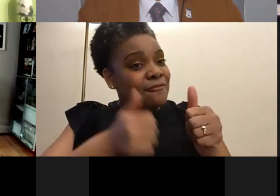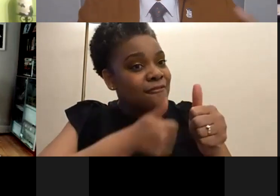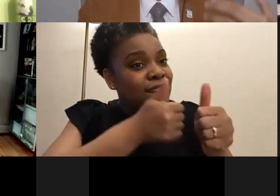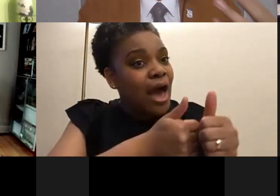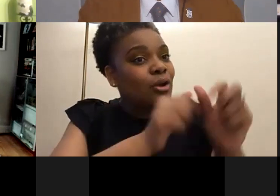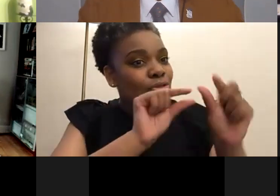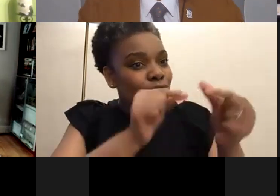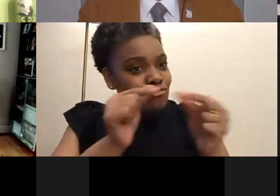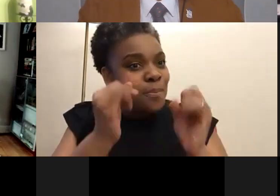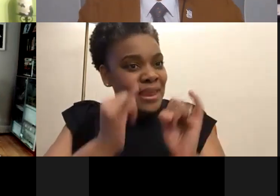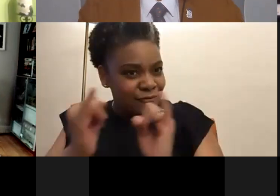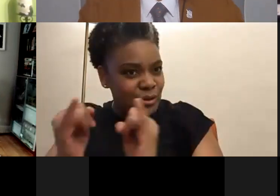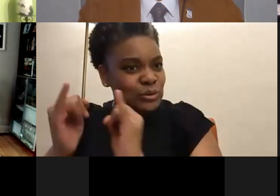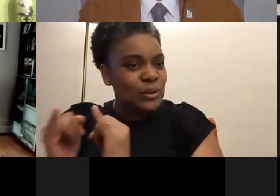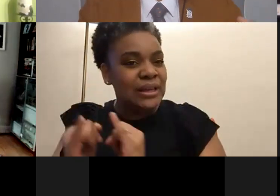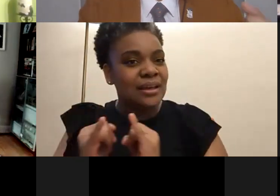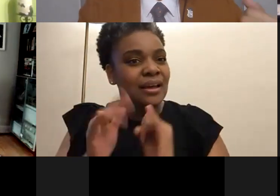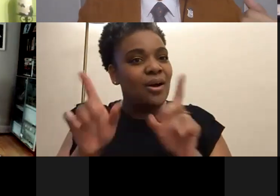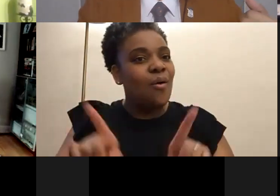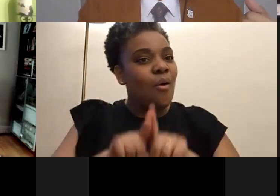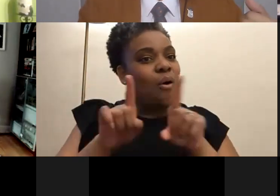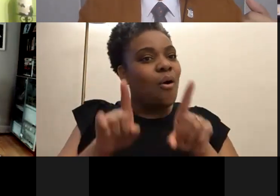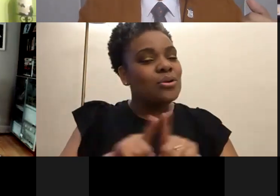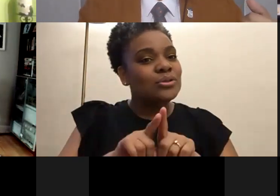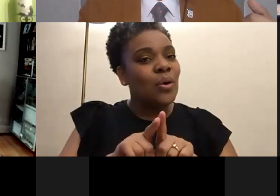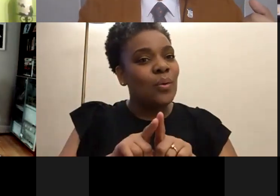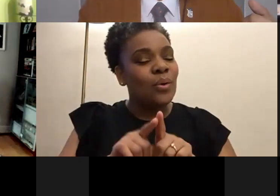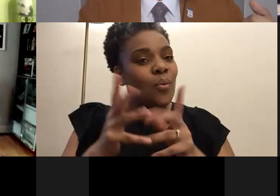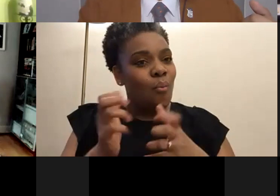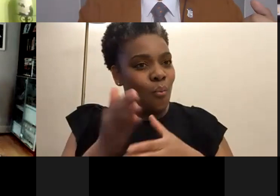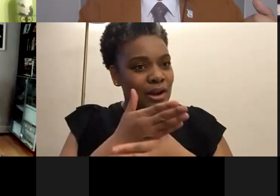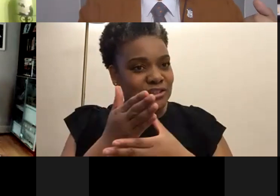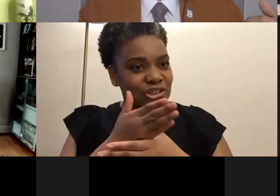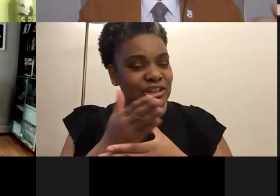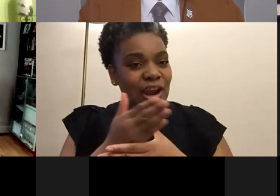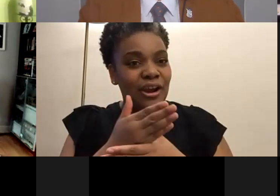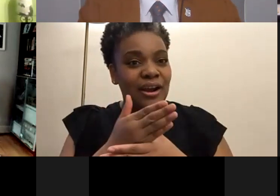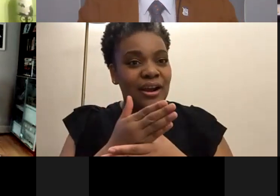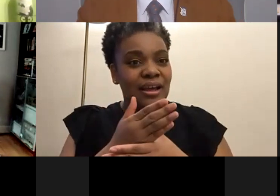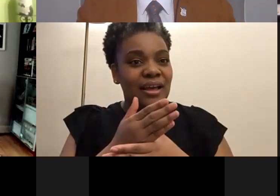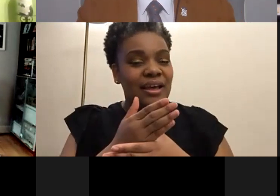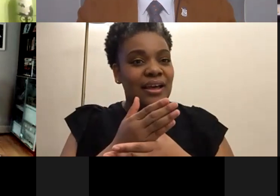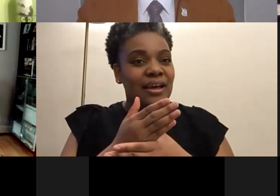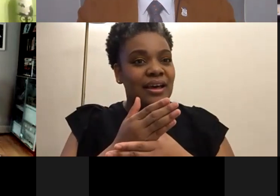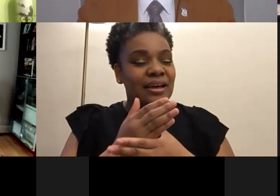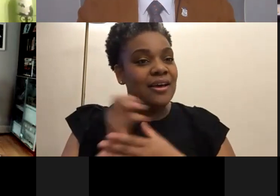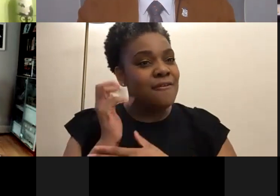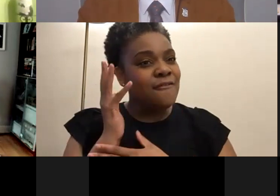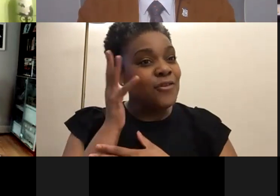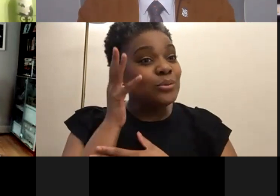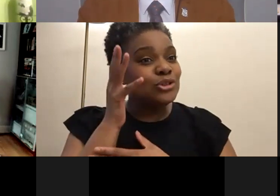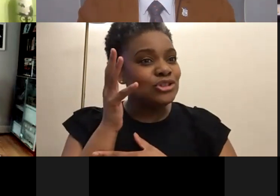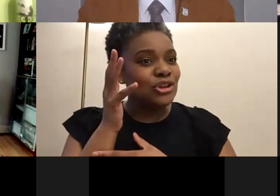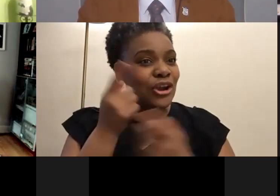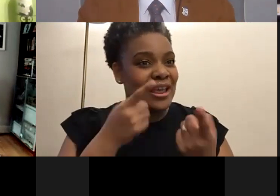and I would also like to share with you the upcoming events that we have for the Black Lives